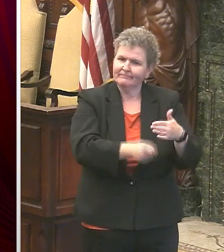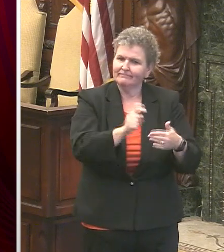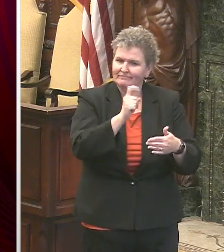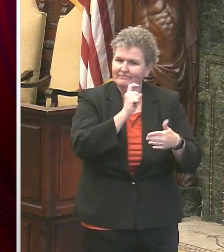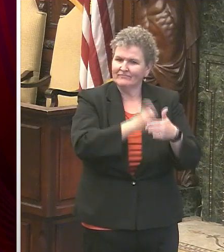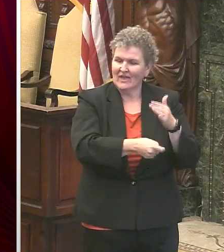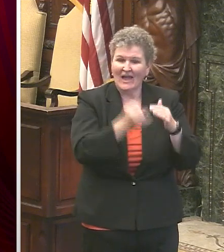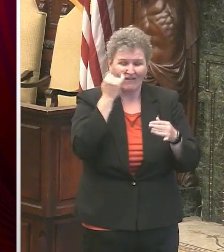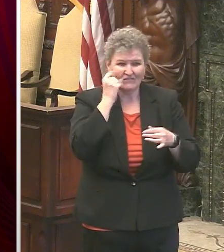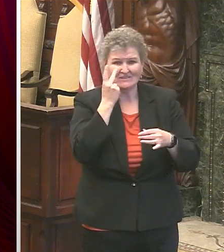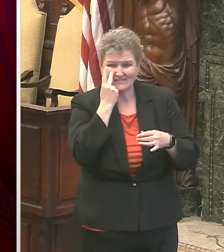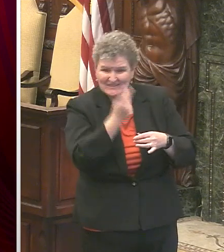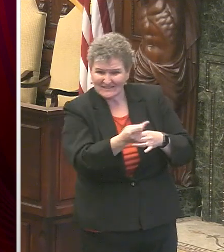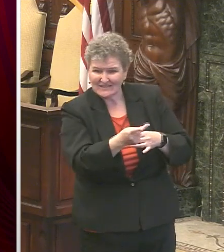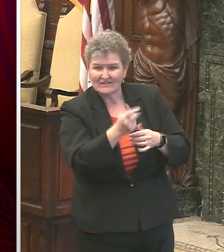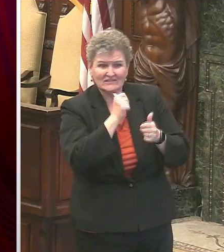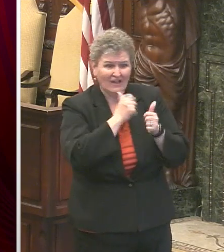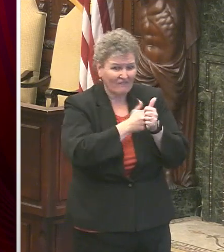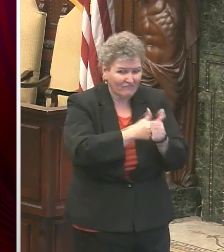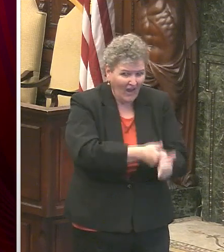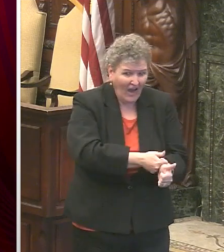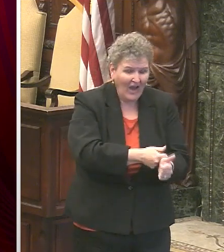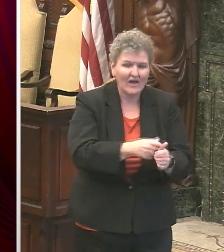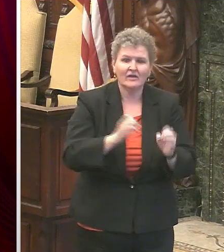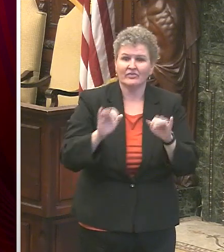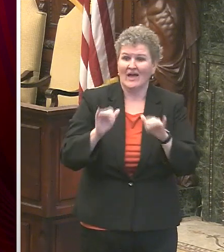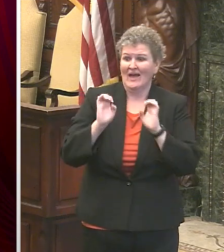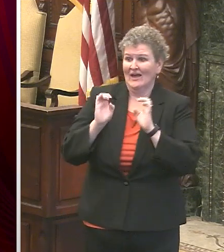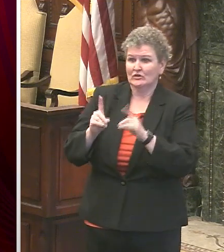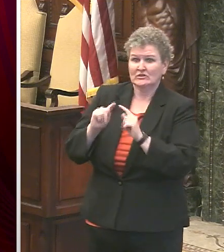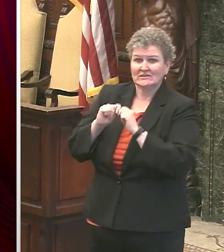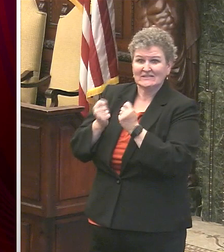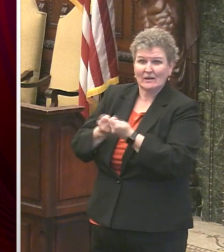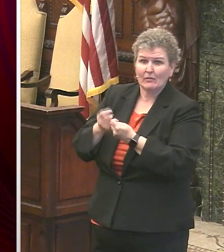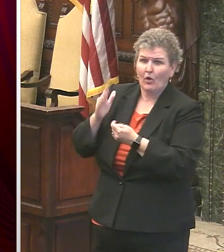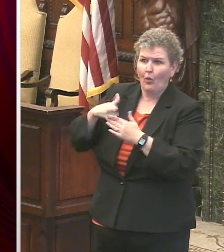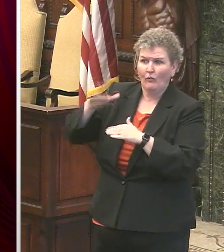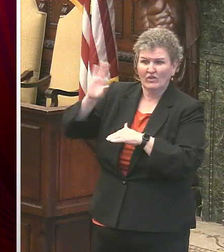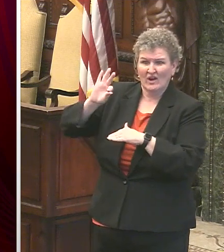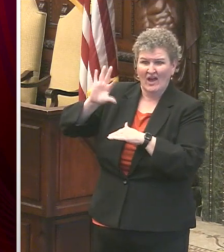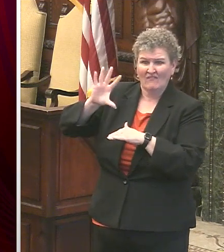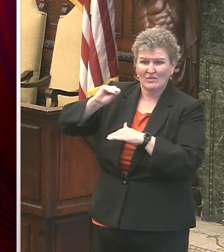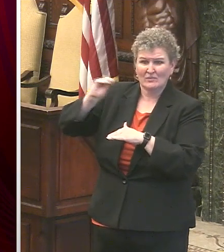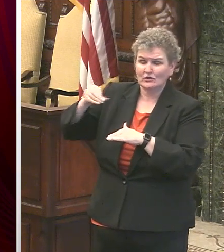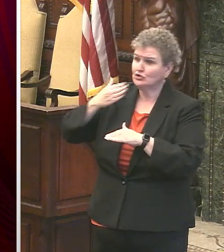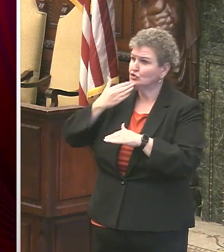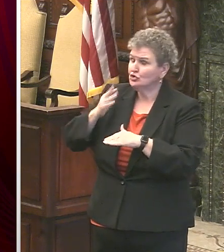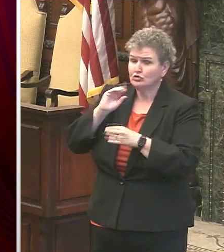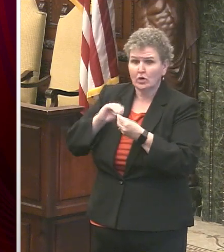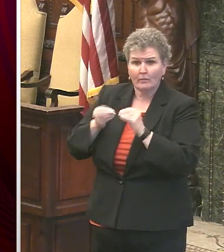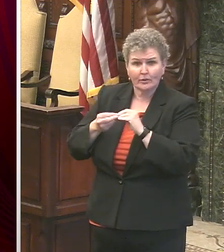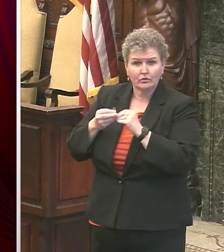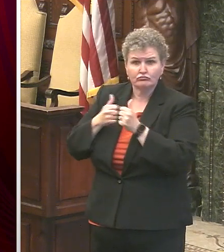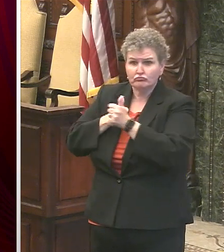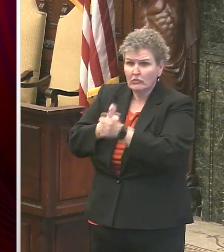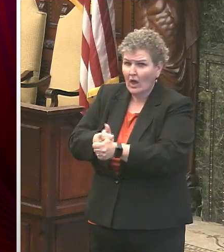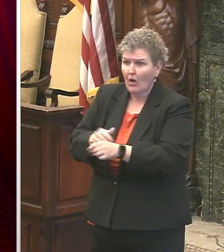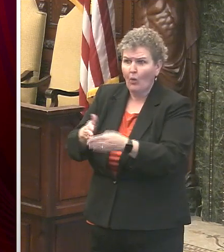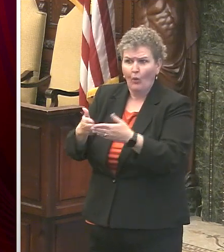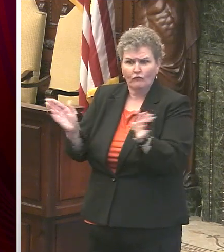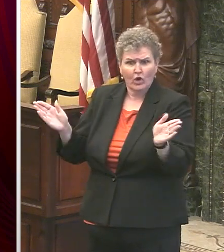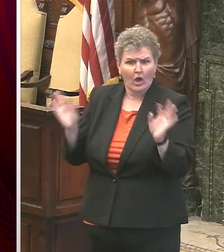I can tell you the education team is finding that more than 95% of restaurants are in good compliance. So overall we think compliance is